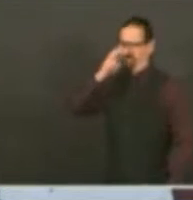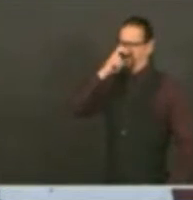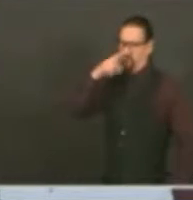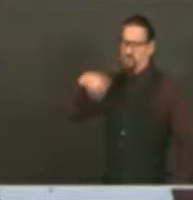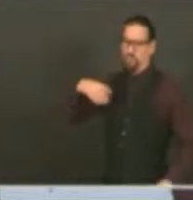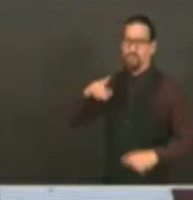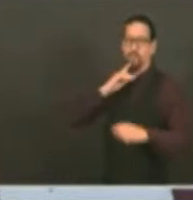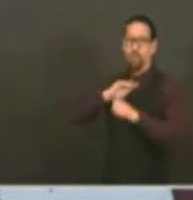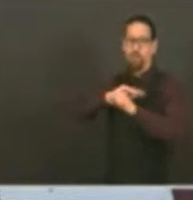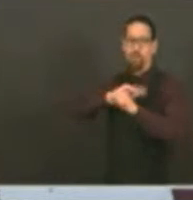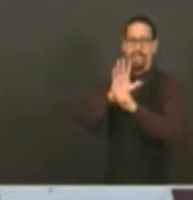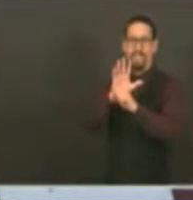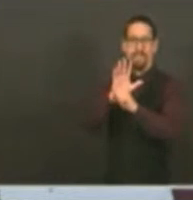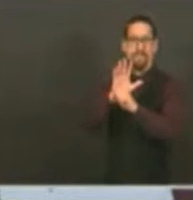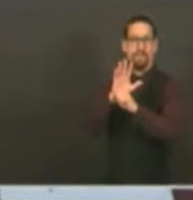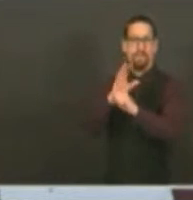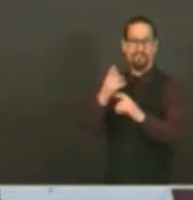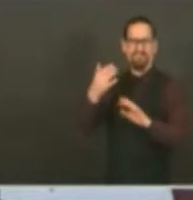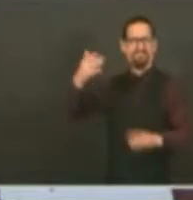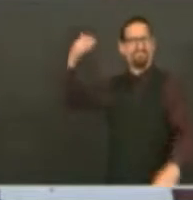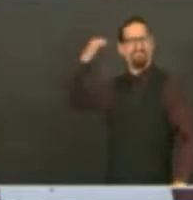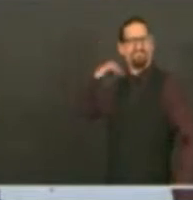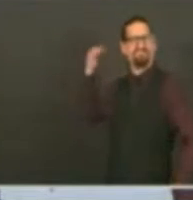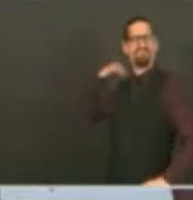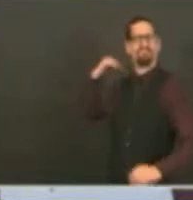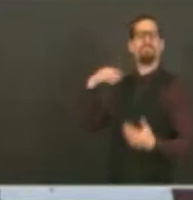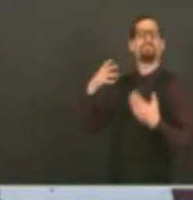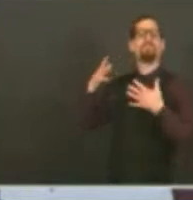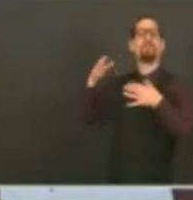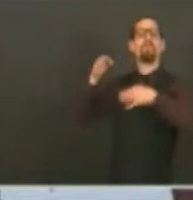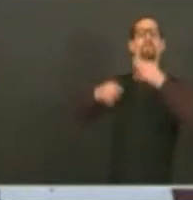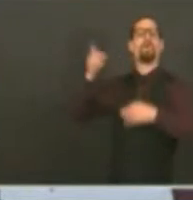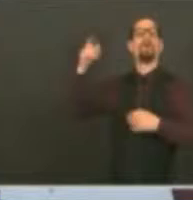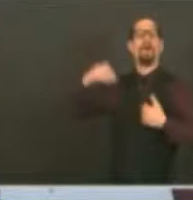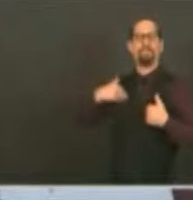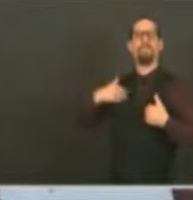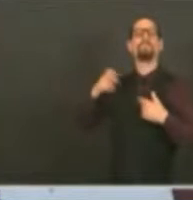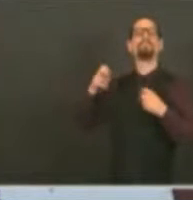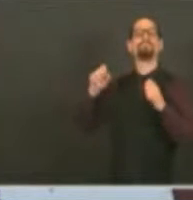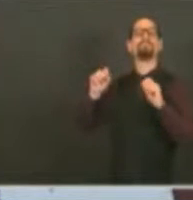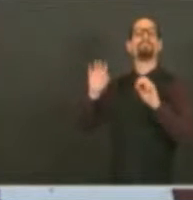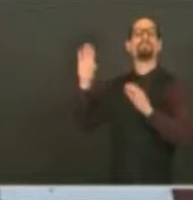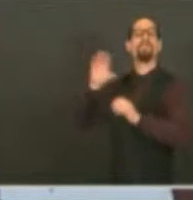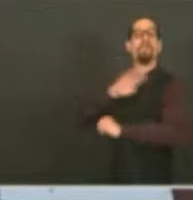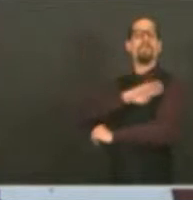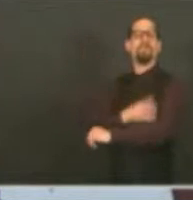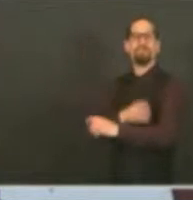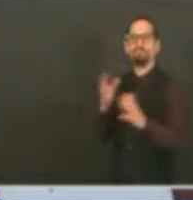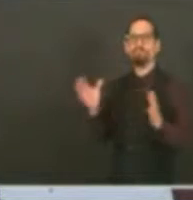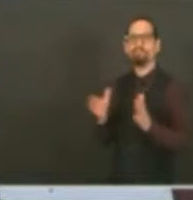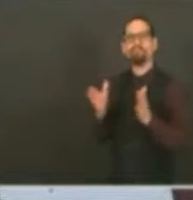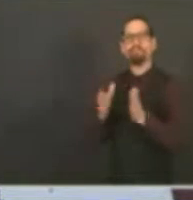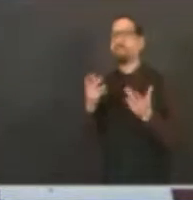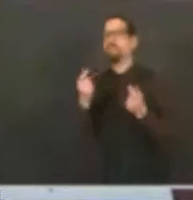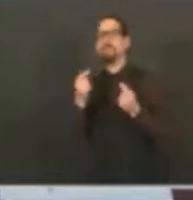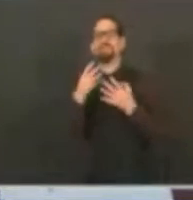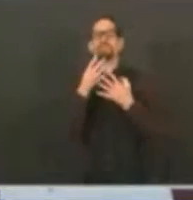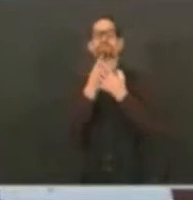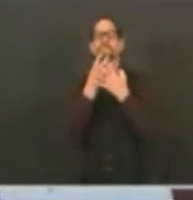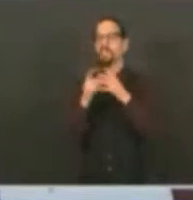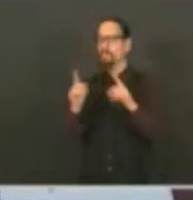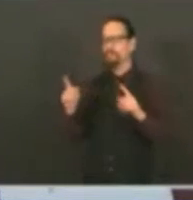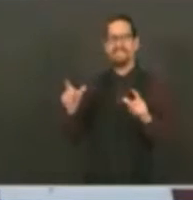ability that you speak of to encourage the early release of a small number of